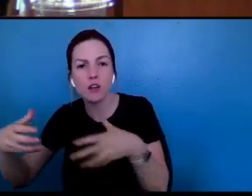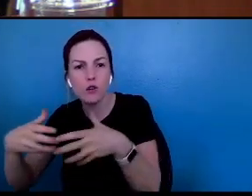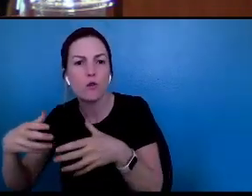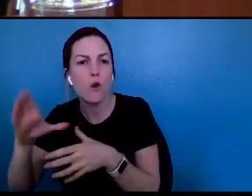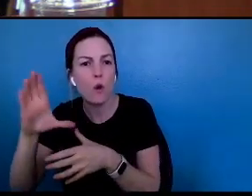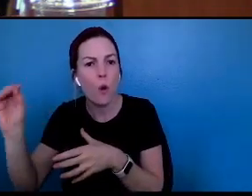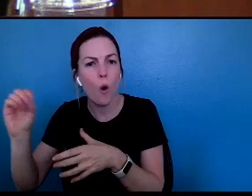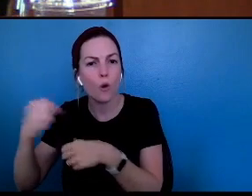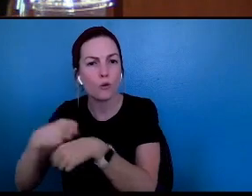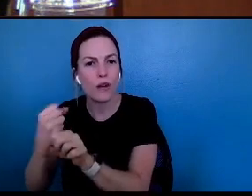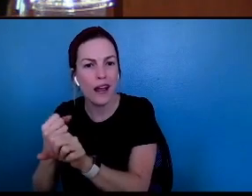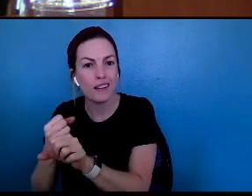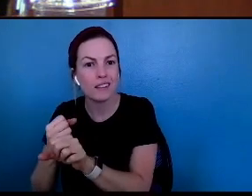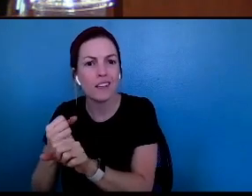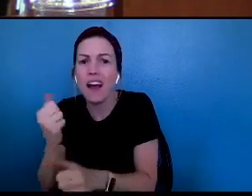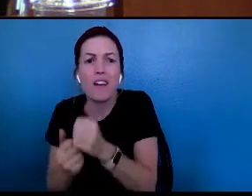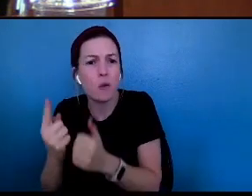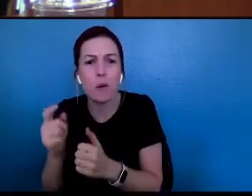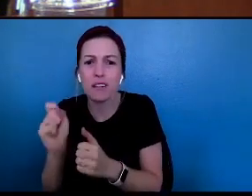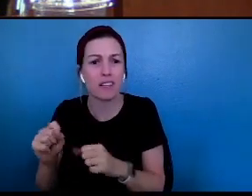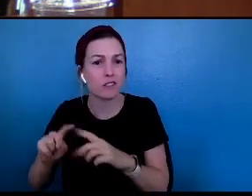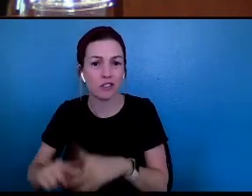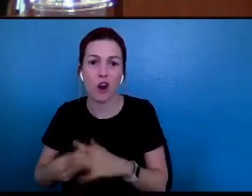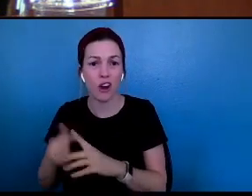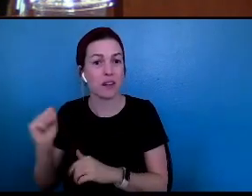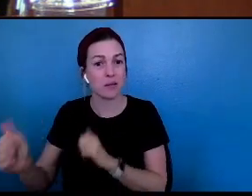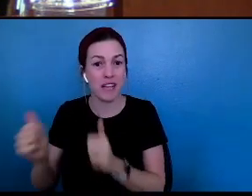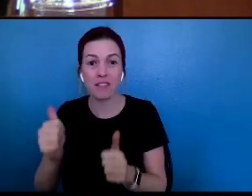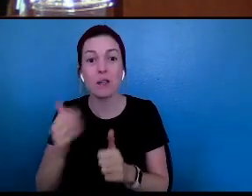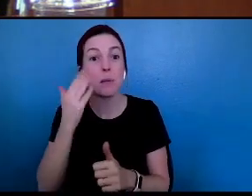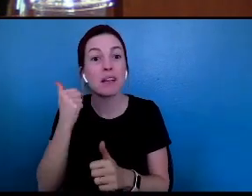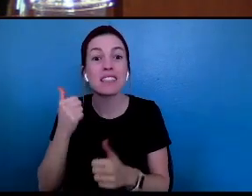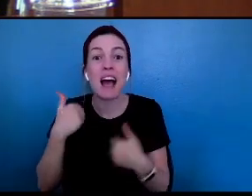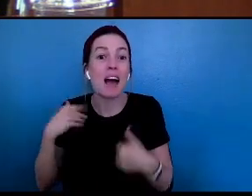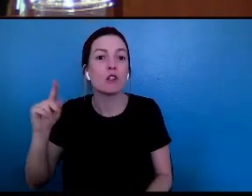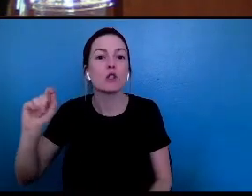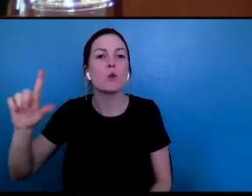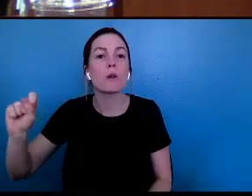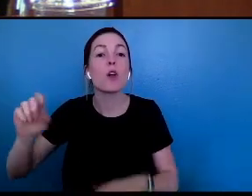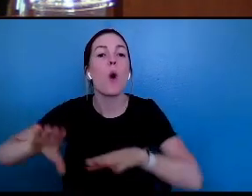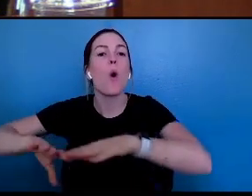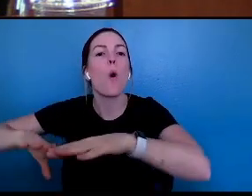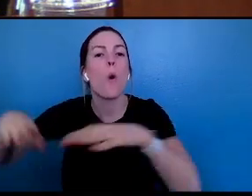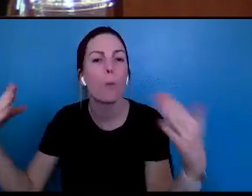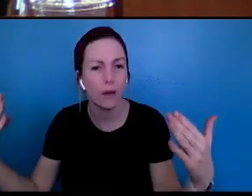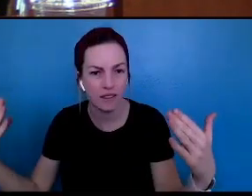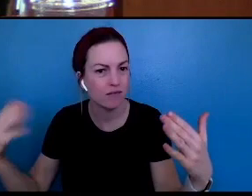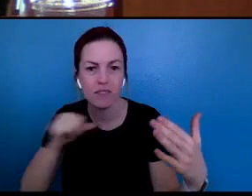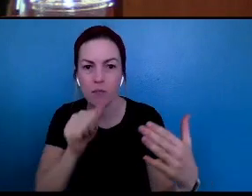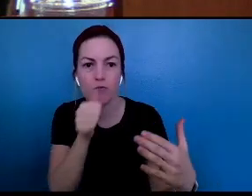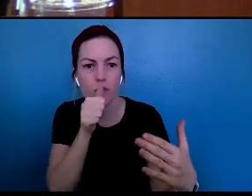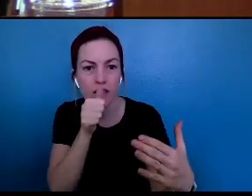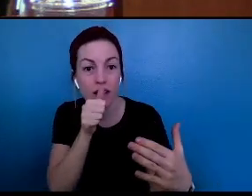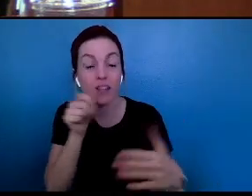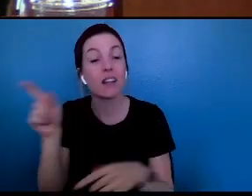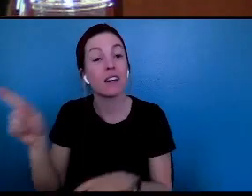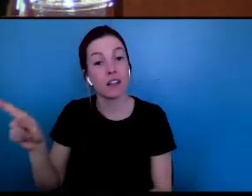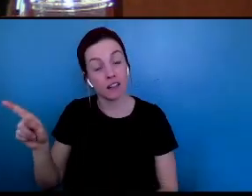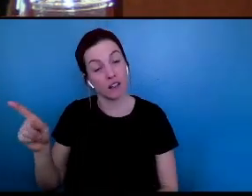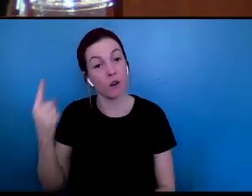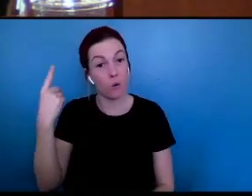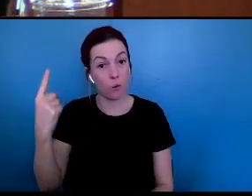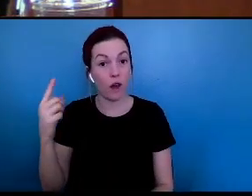can start such things by themselves because the tools are open. And so in our Taiwan, our sovereign model, the Taide,